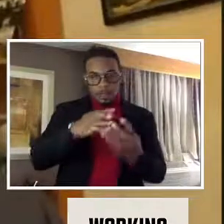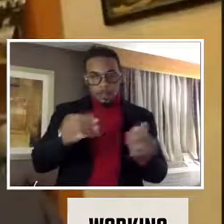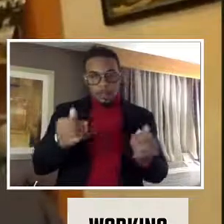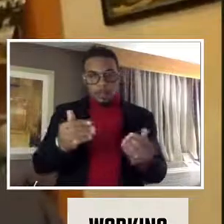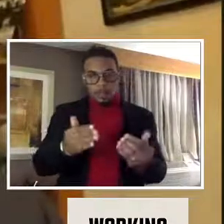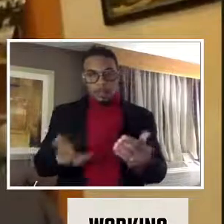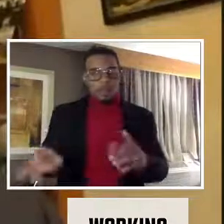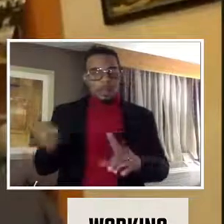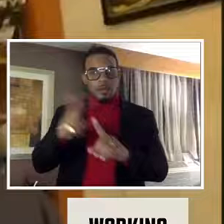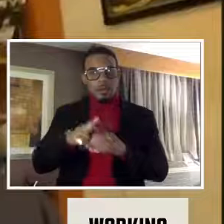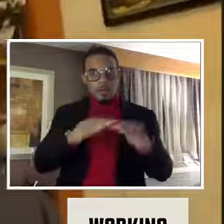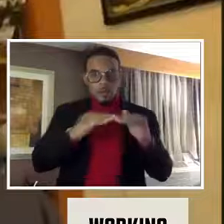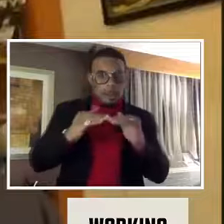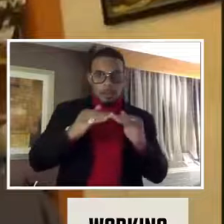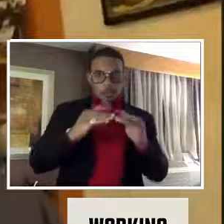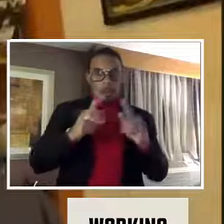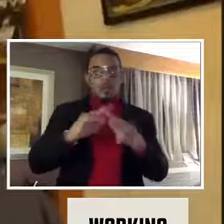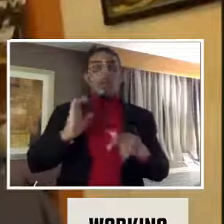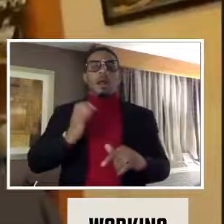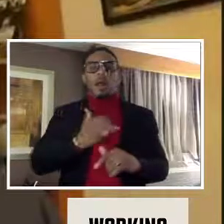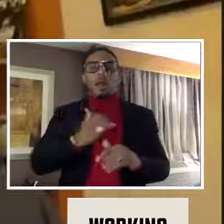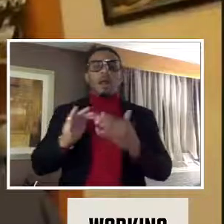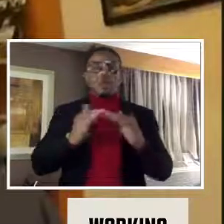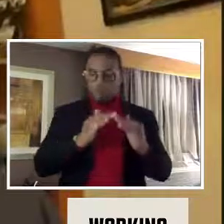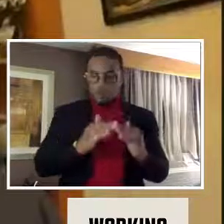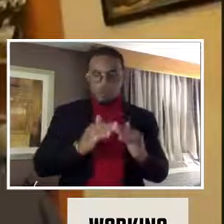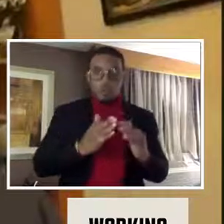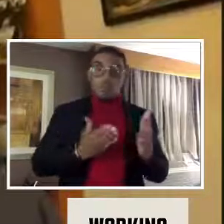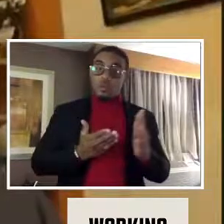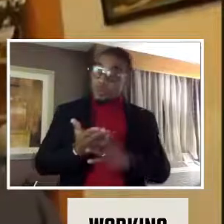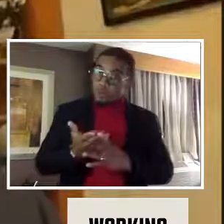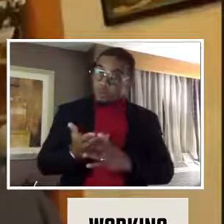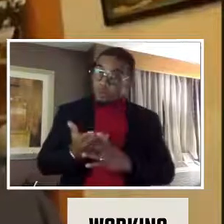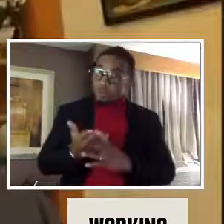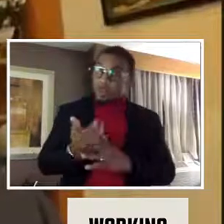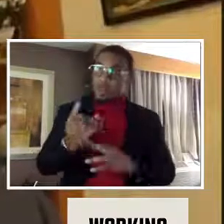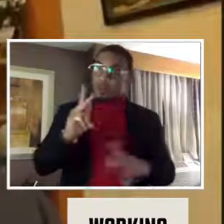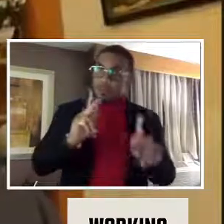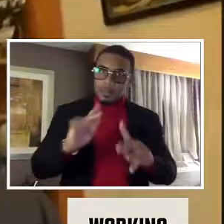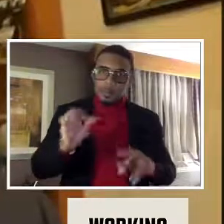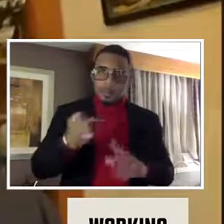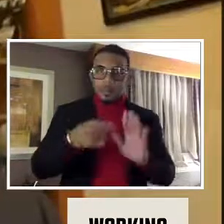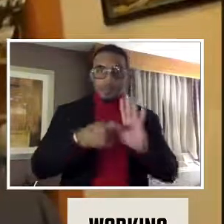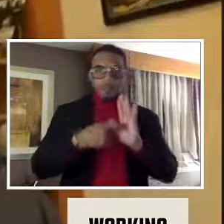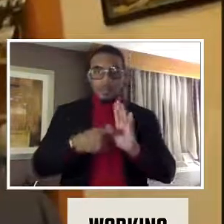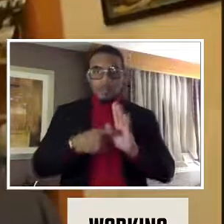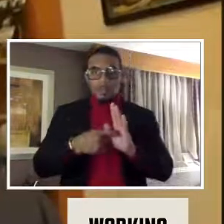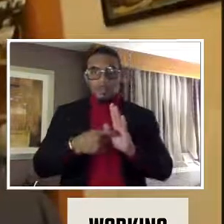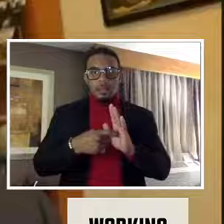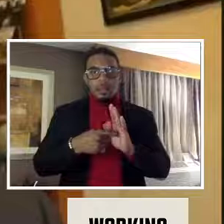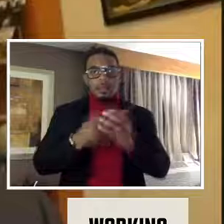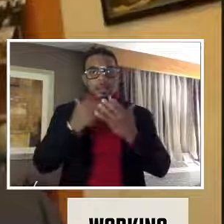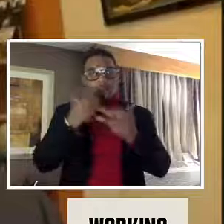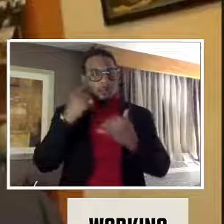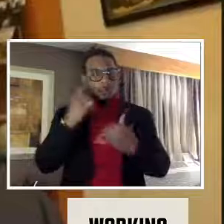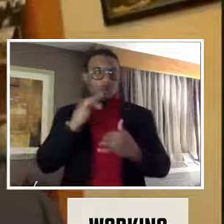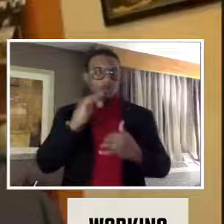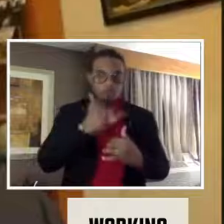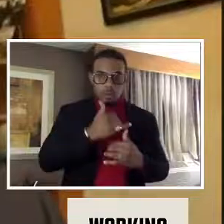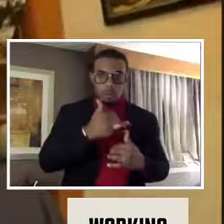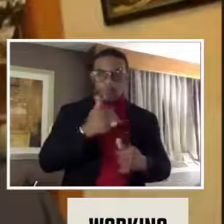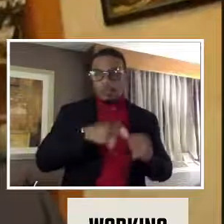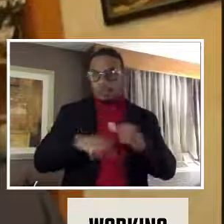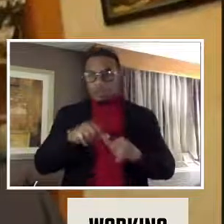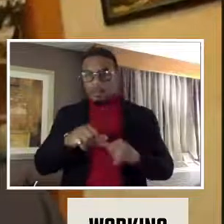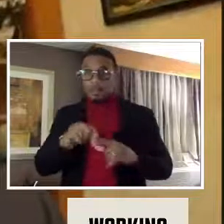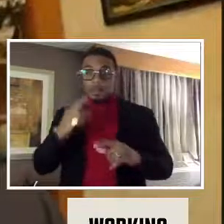bring justice and equity to our communities through the People's Charter, caring for the wrong, each